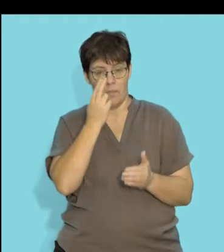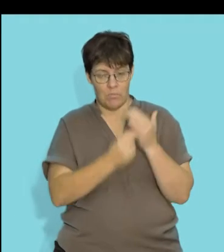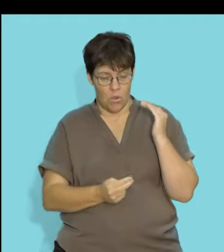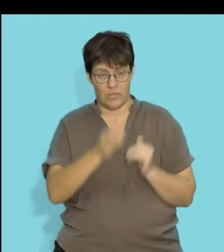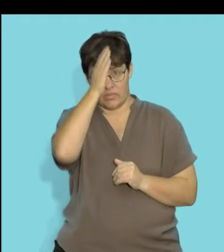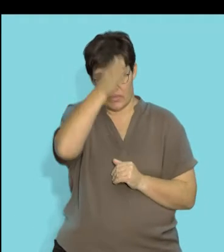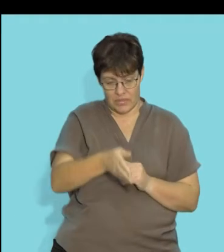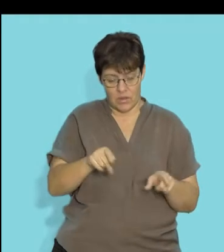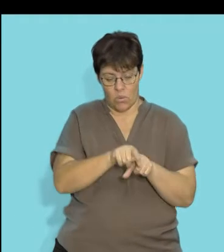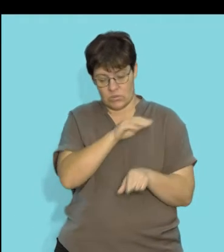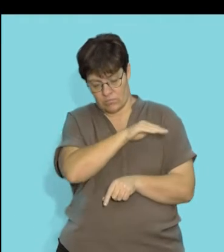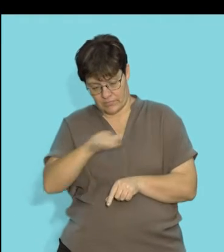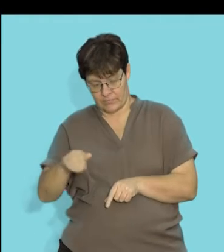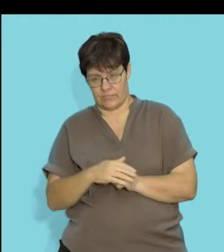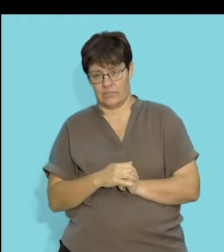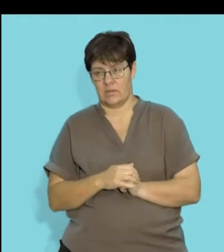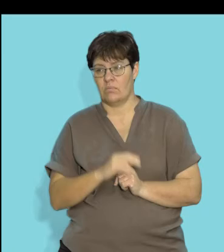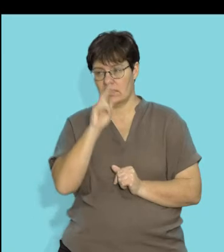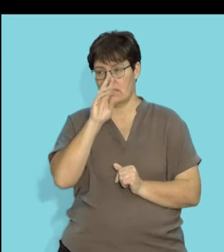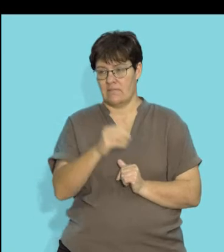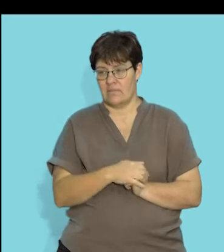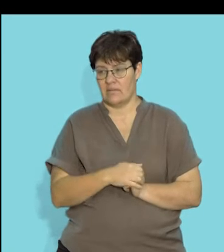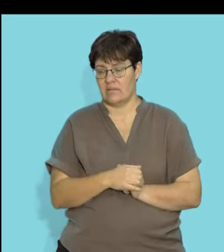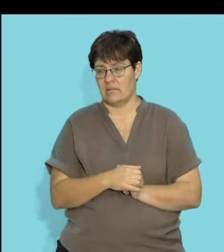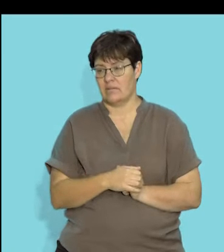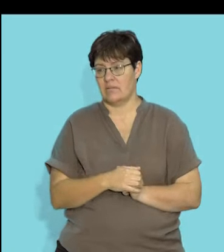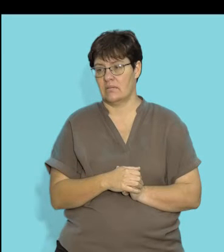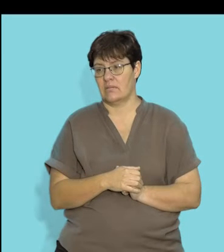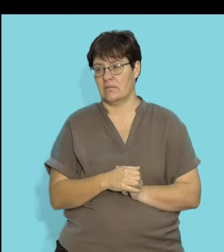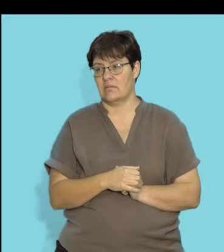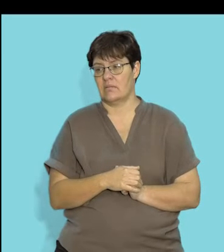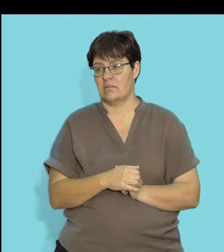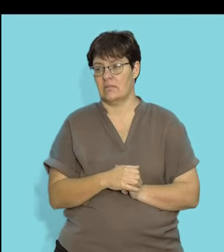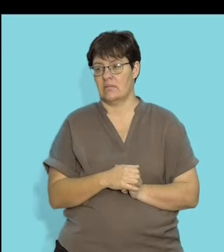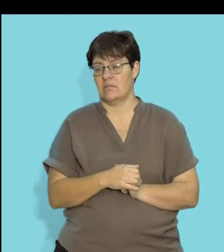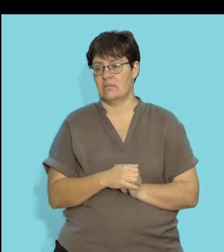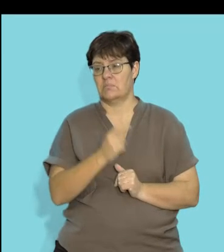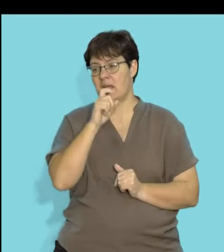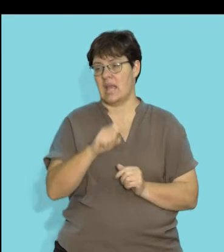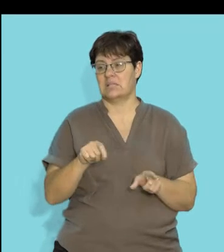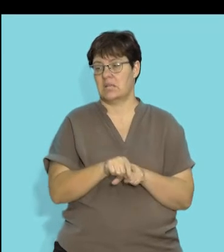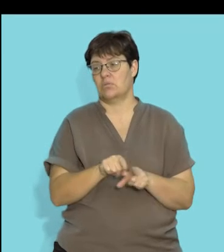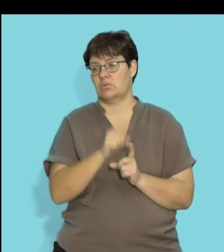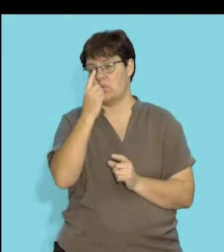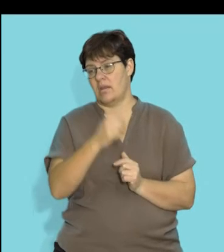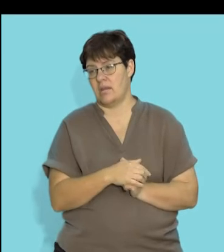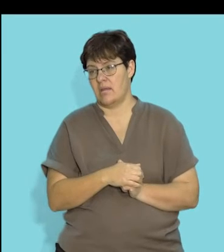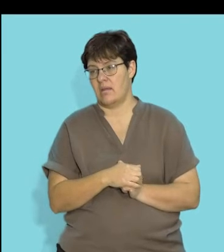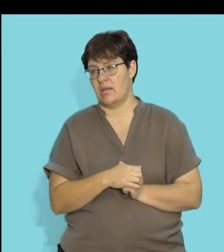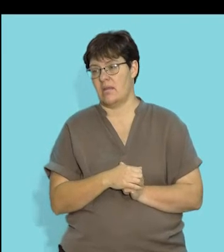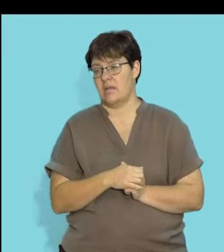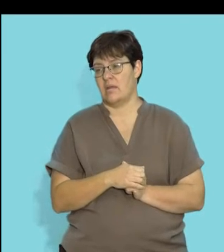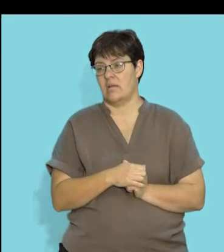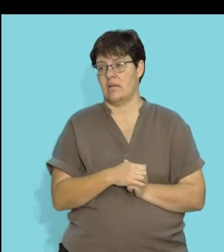of them, both the vertical and the horizontal that you will see. Maybe the vertical there at x equal